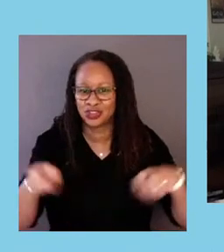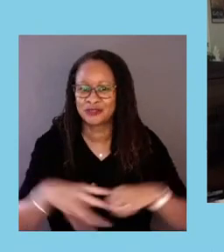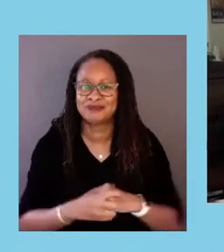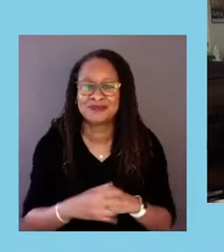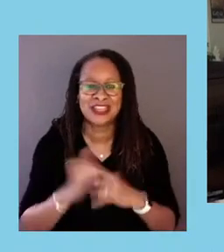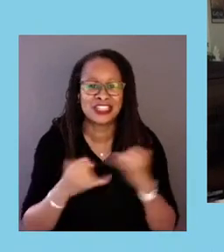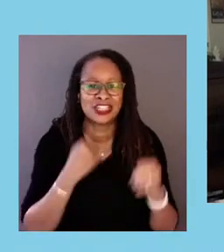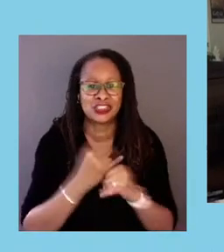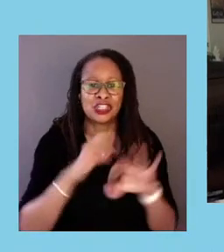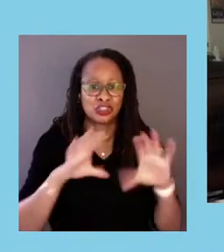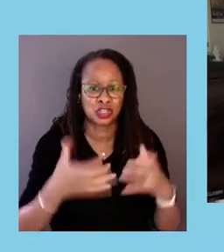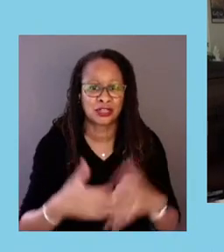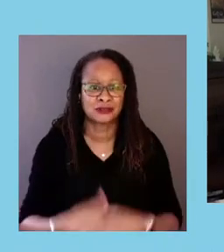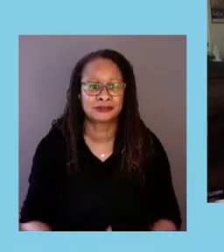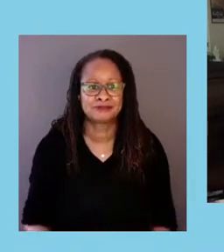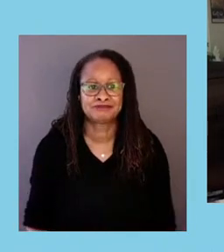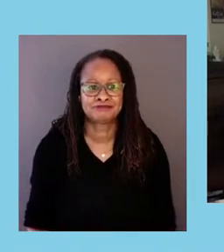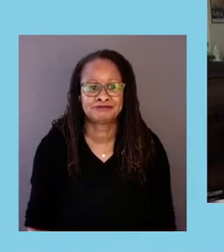category.